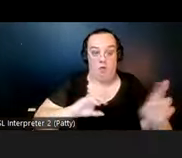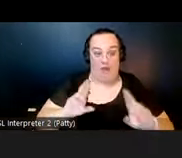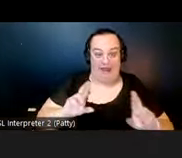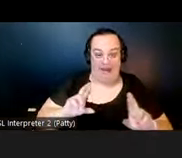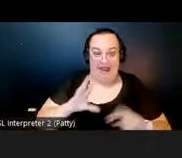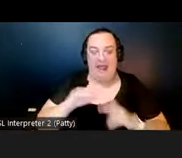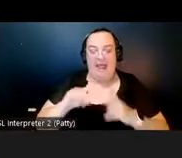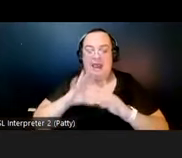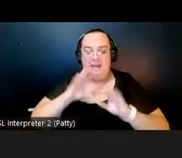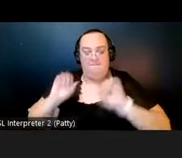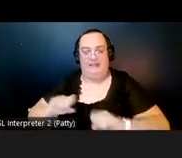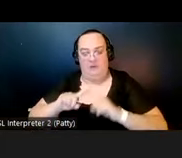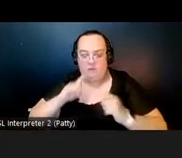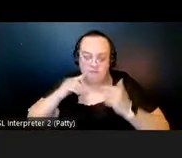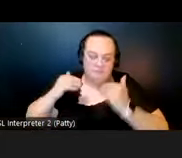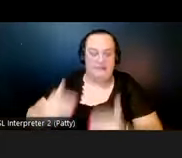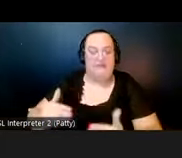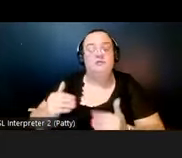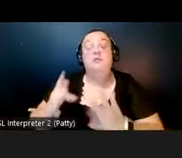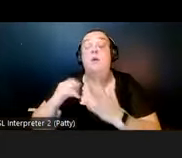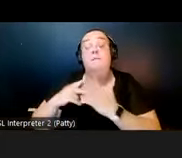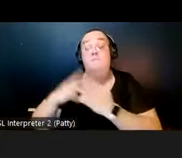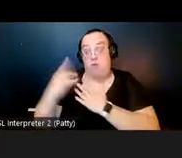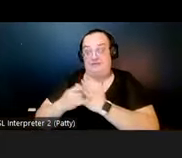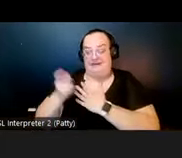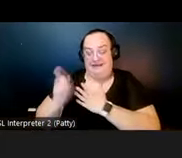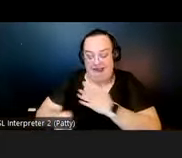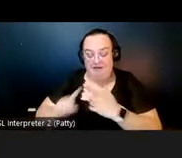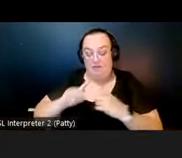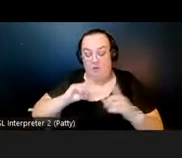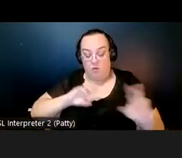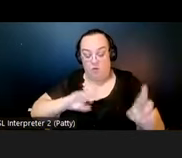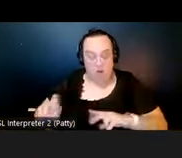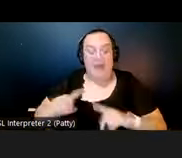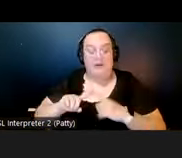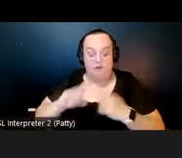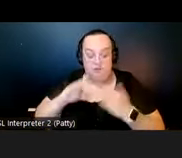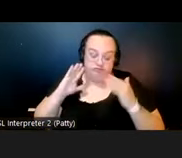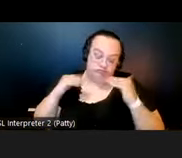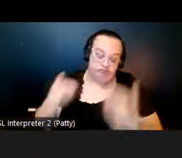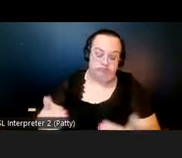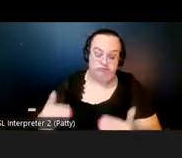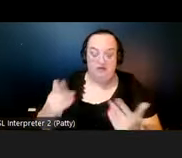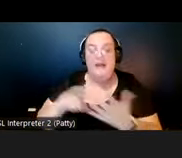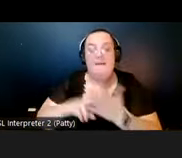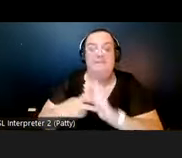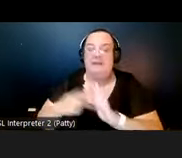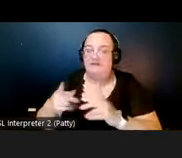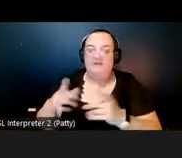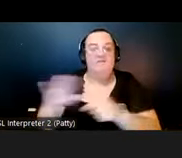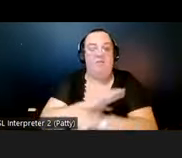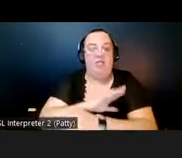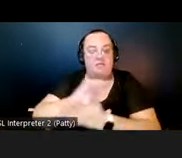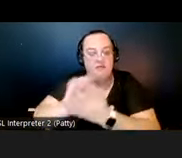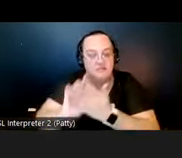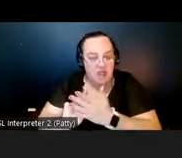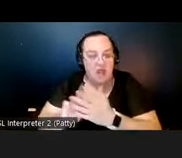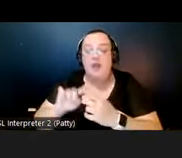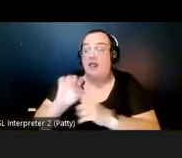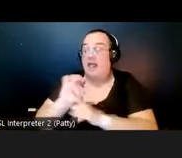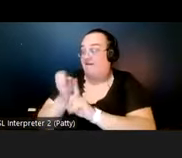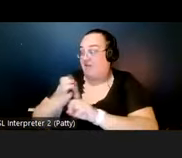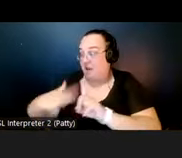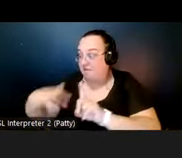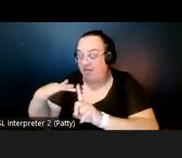to execute. The project needed to be ready to execute in terms of being fully designed, environmental